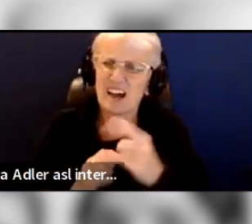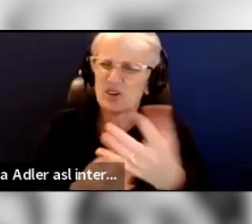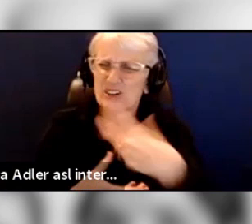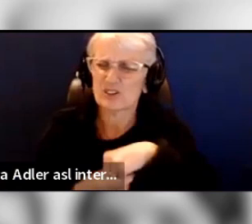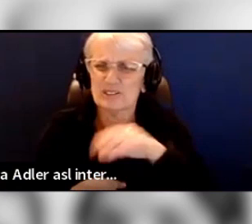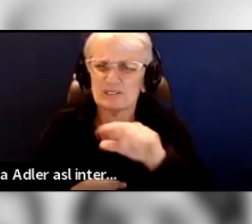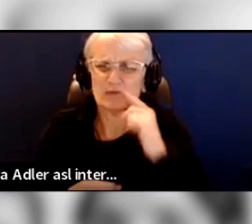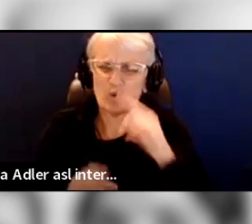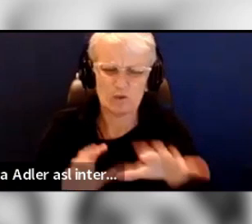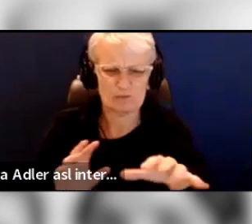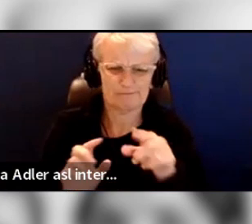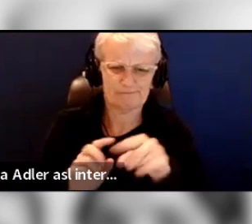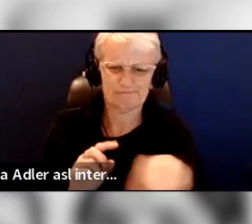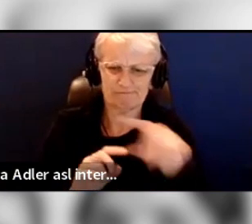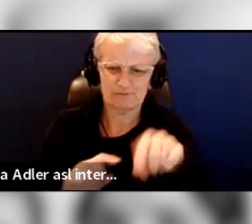in terms of picking